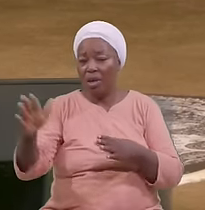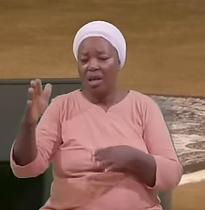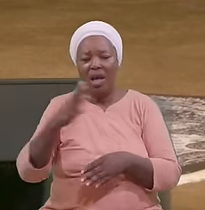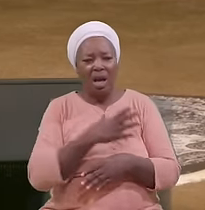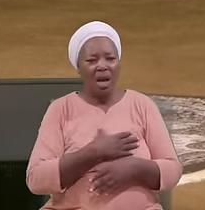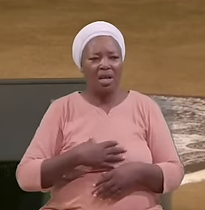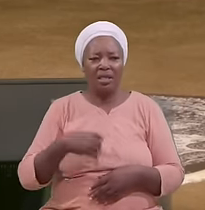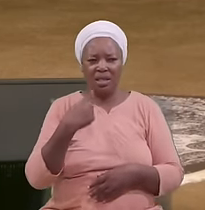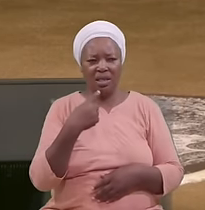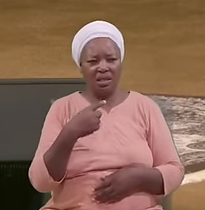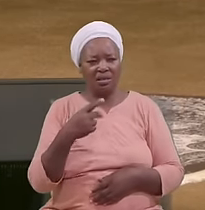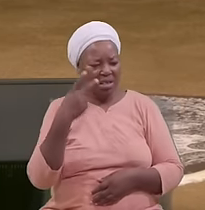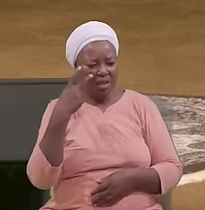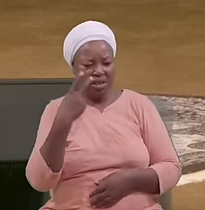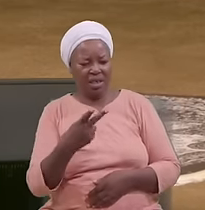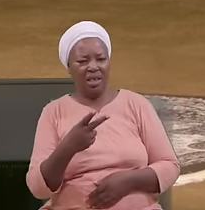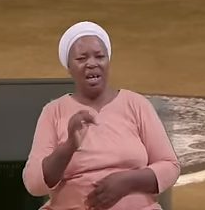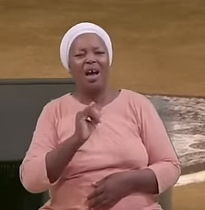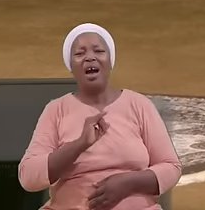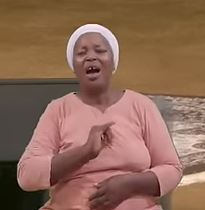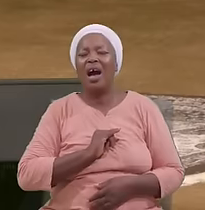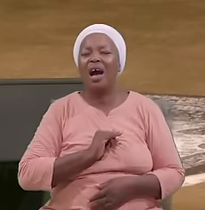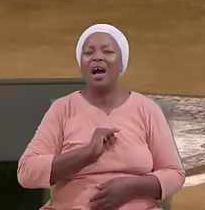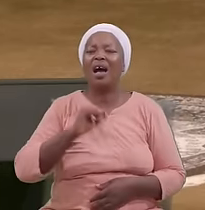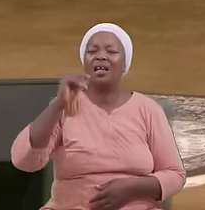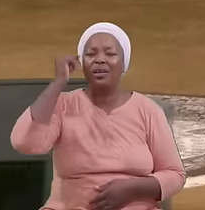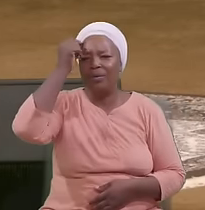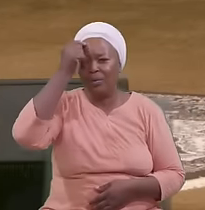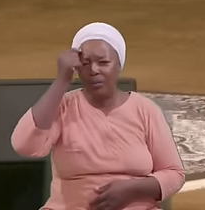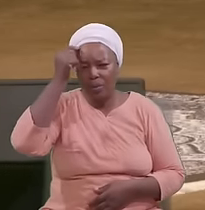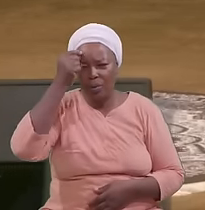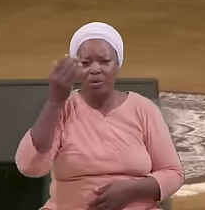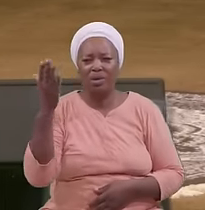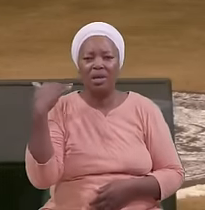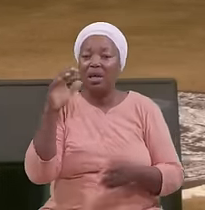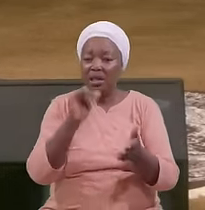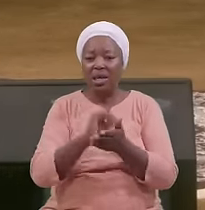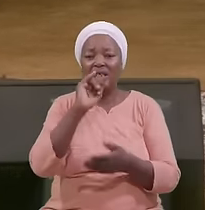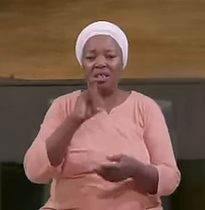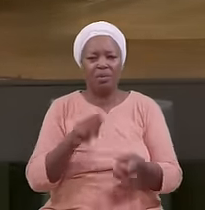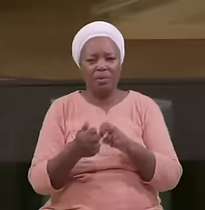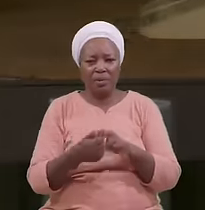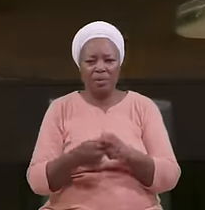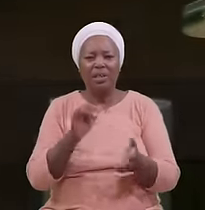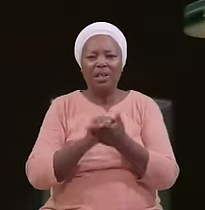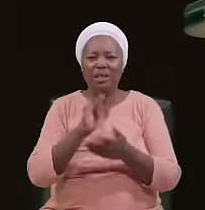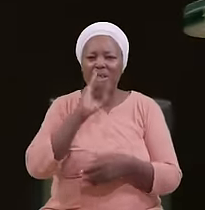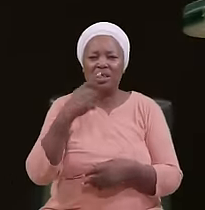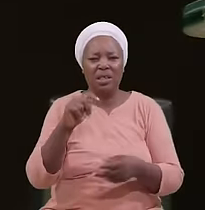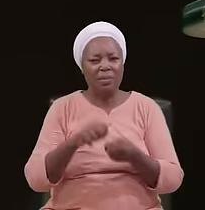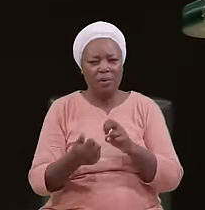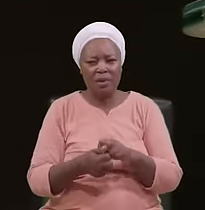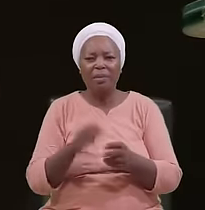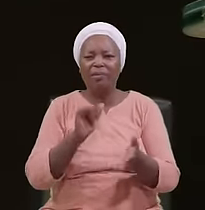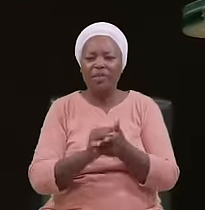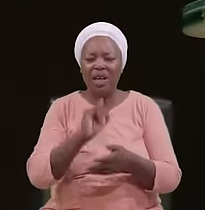said, behold, I thought. That's the problem. That is